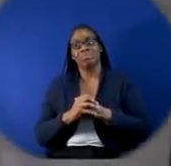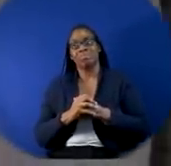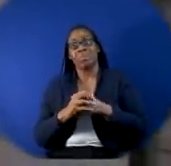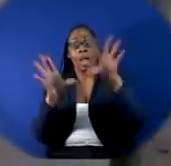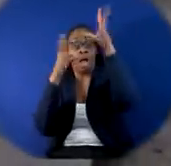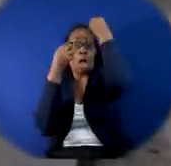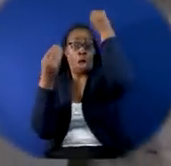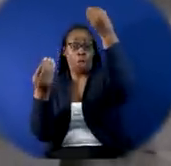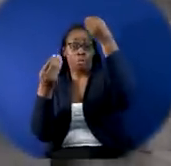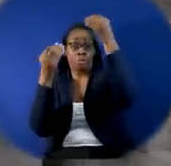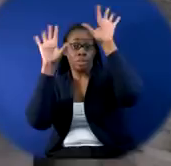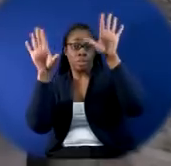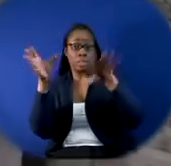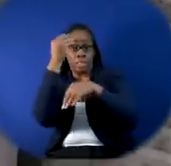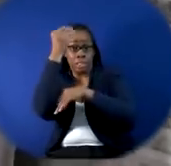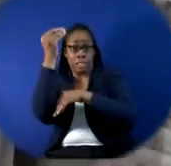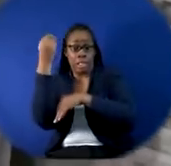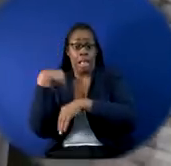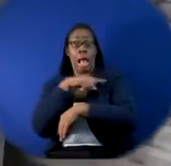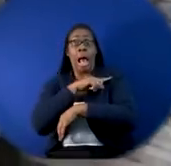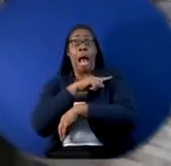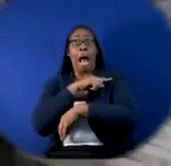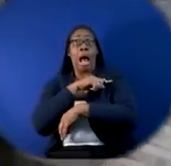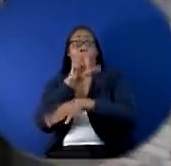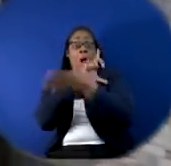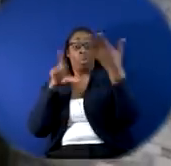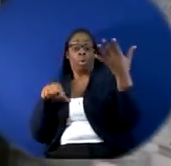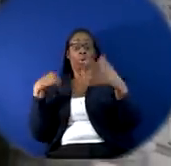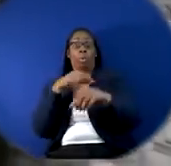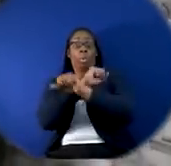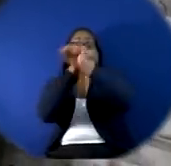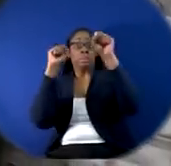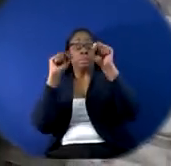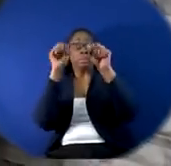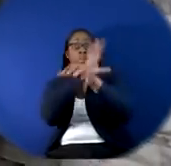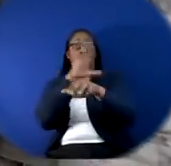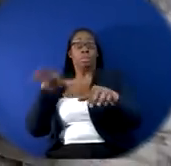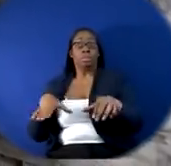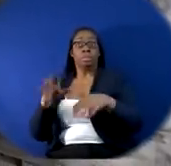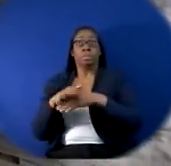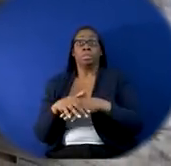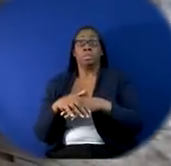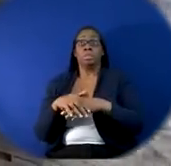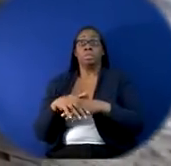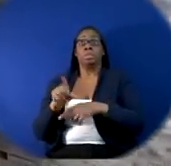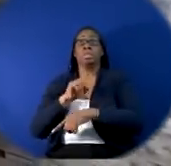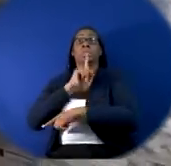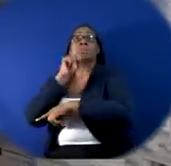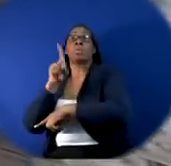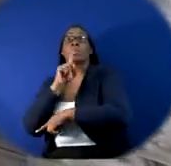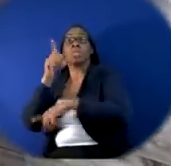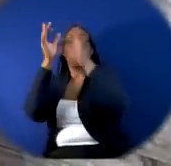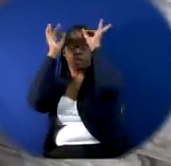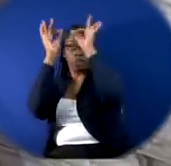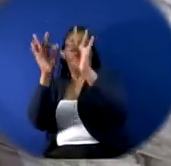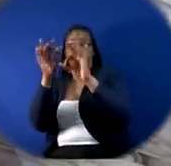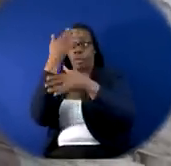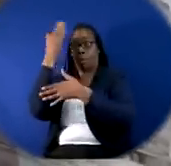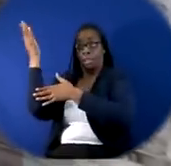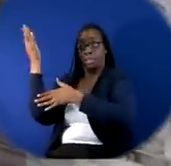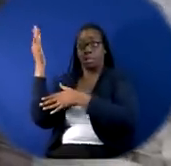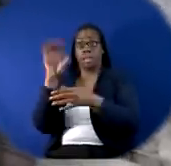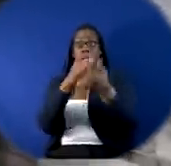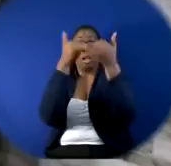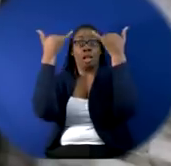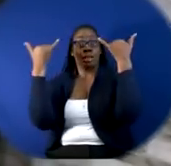To the great head of the church, even our Lord and Savior Jesus Christ, and based upon the profession of your faith in him, we now